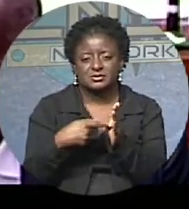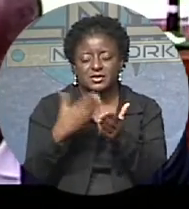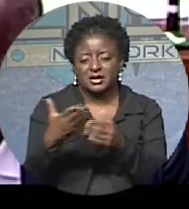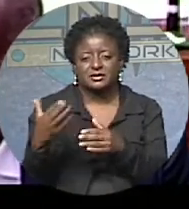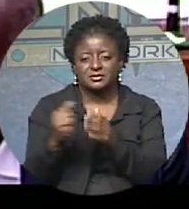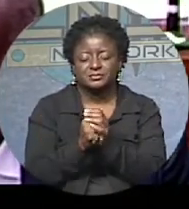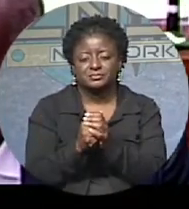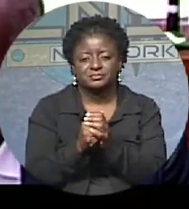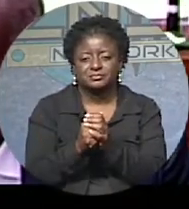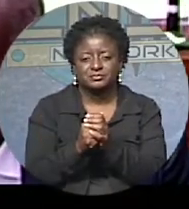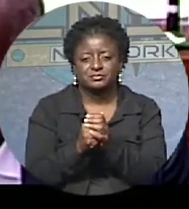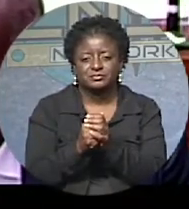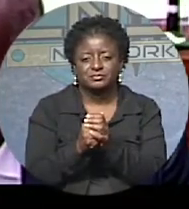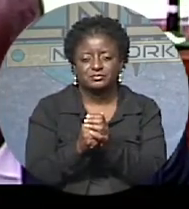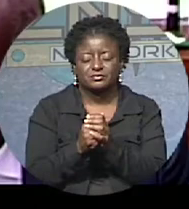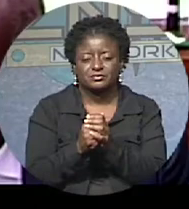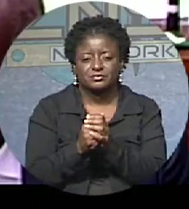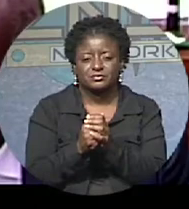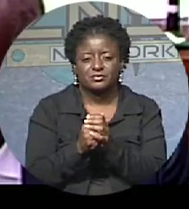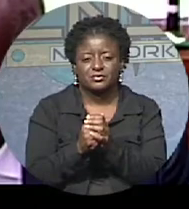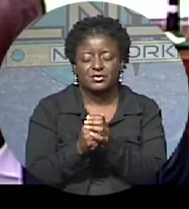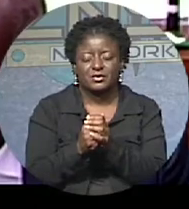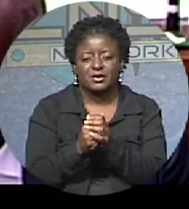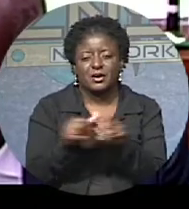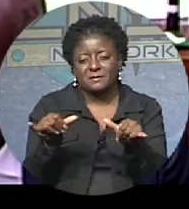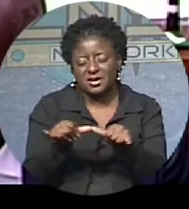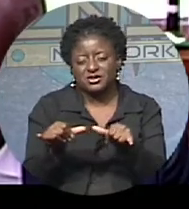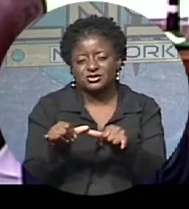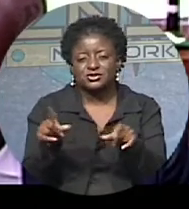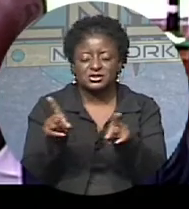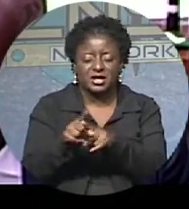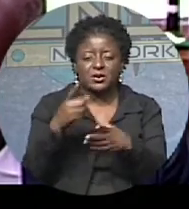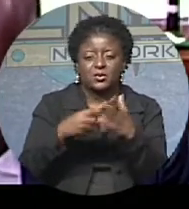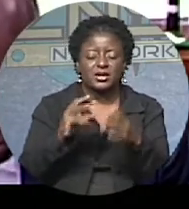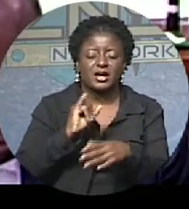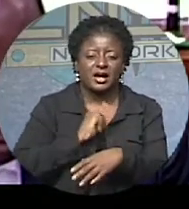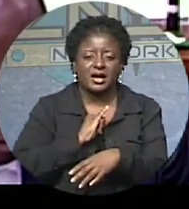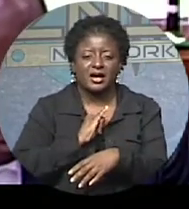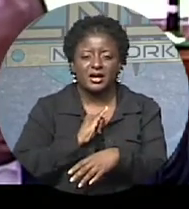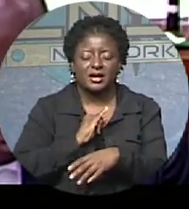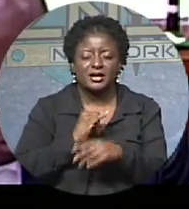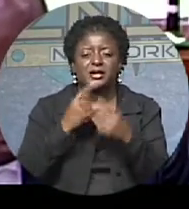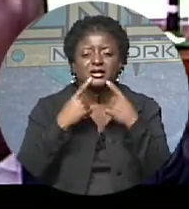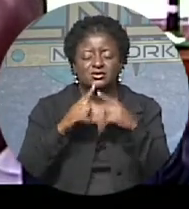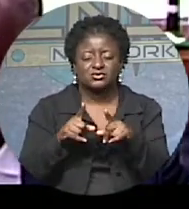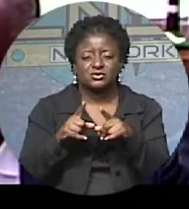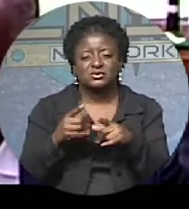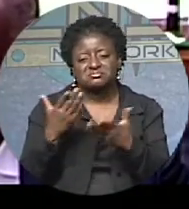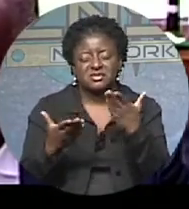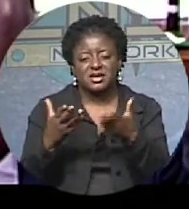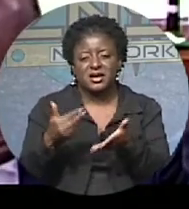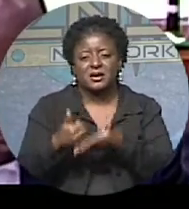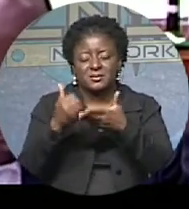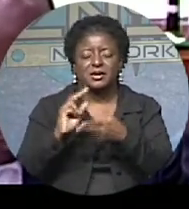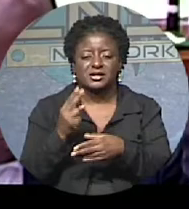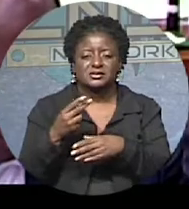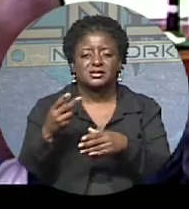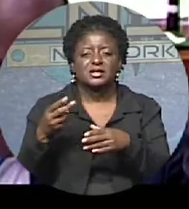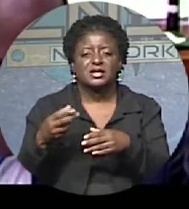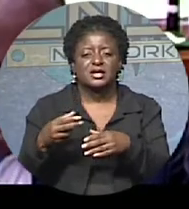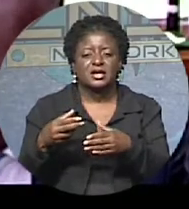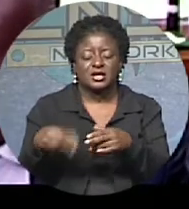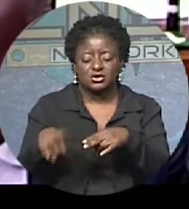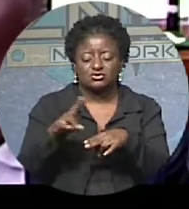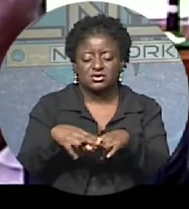that measures such as the ones I've introduced might enable us to increase it to 300 matters a year. And, Mr.